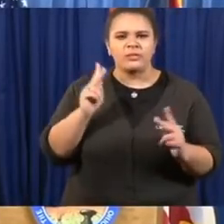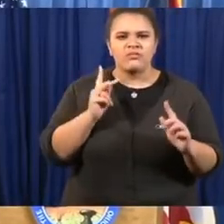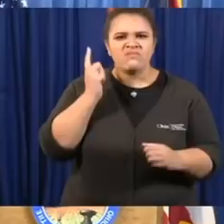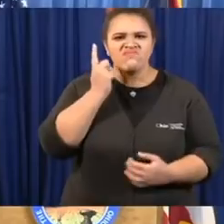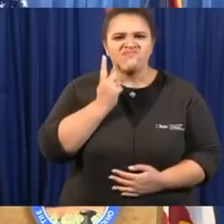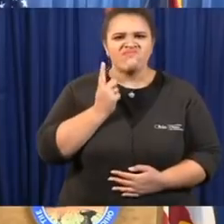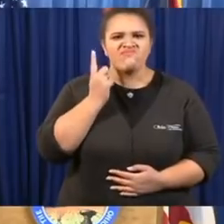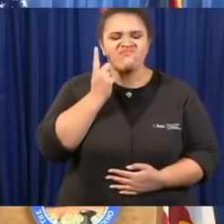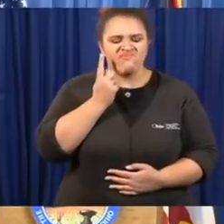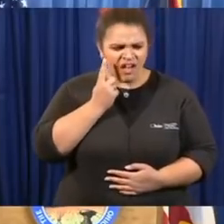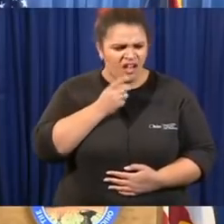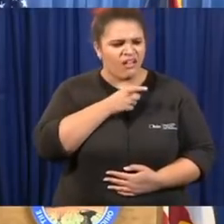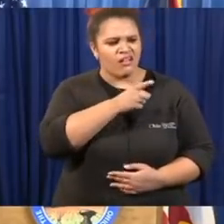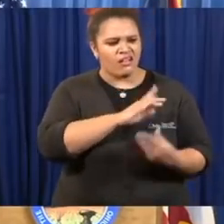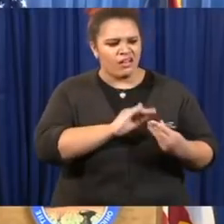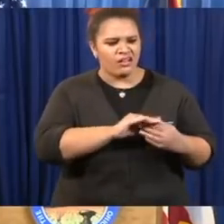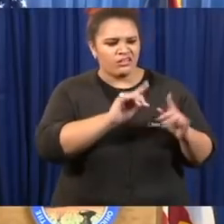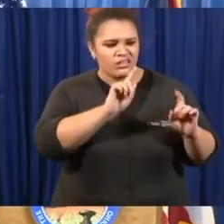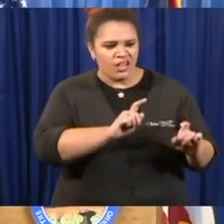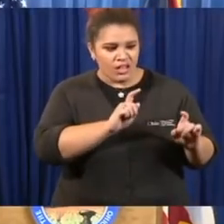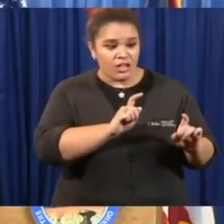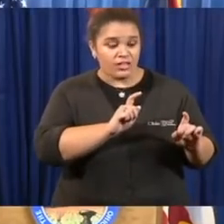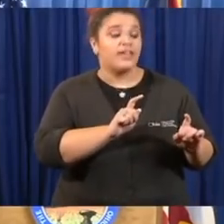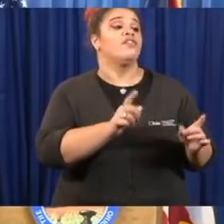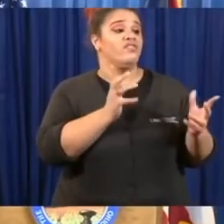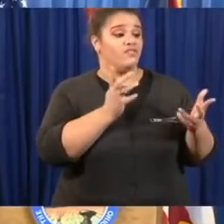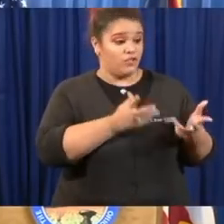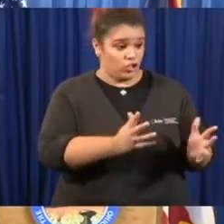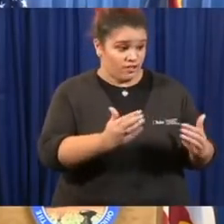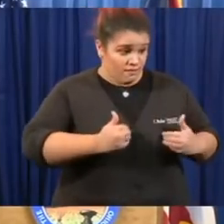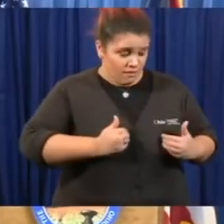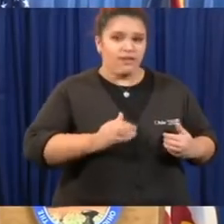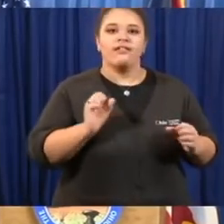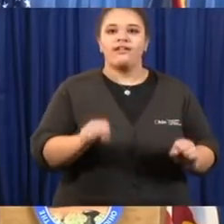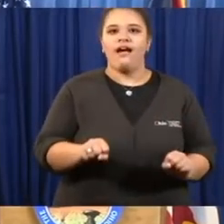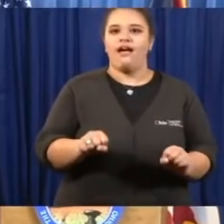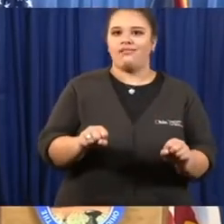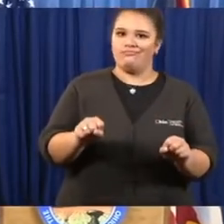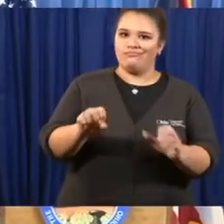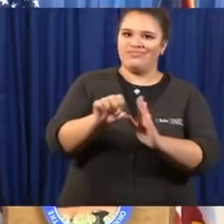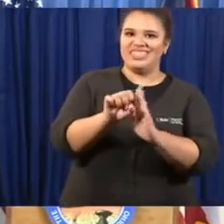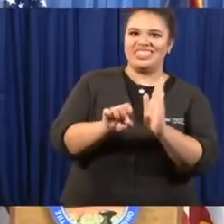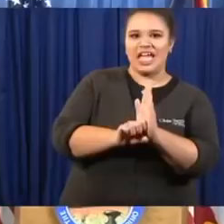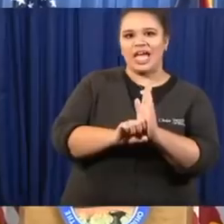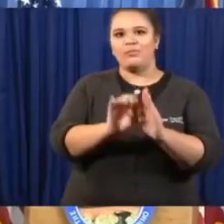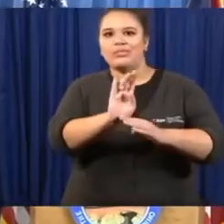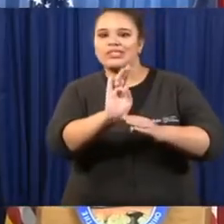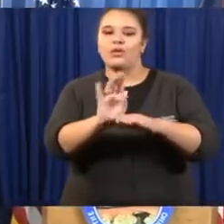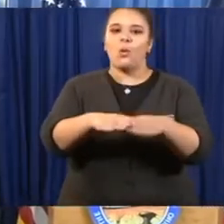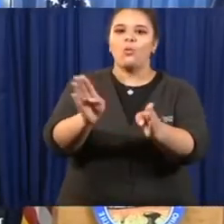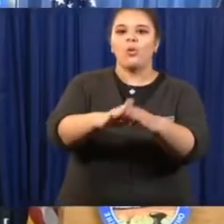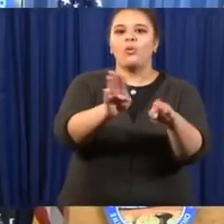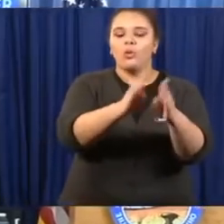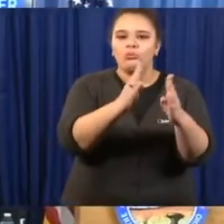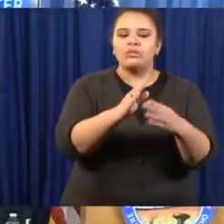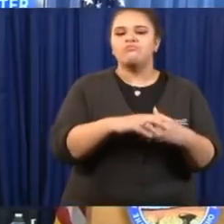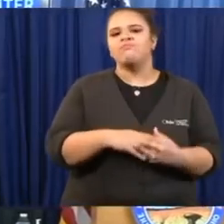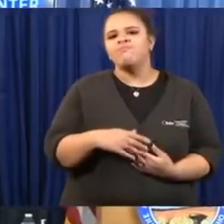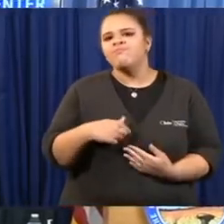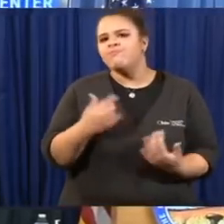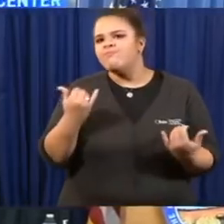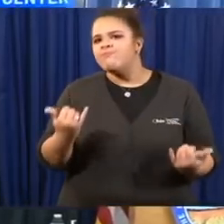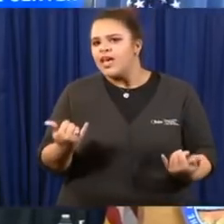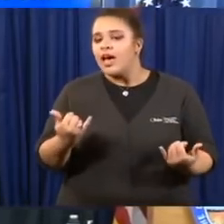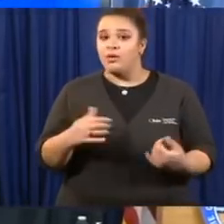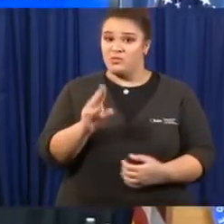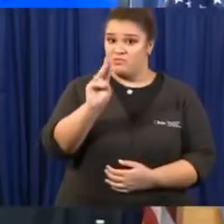of testing before reopening the state. Are we at a comfortable place for you that you think it's safe to start reopening on May 1st